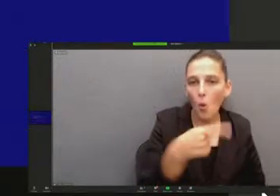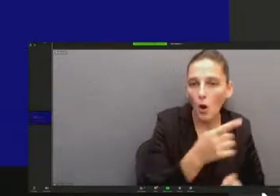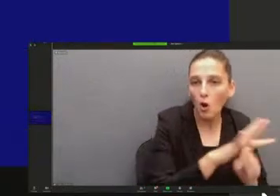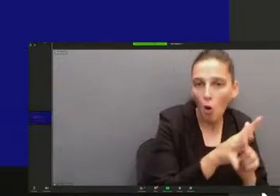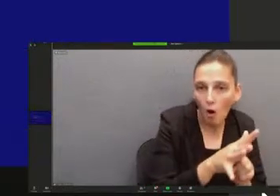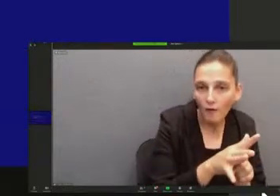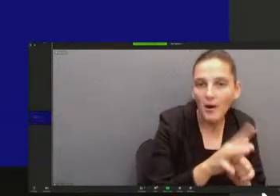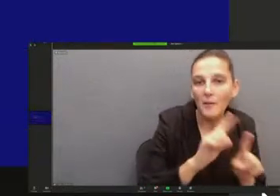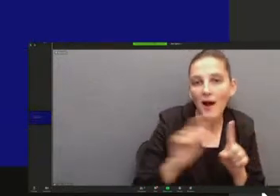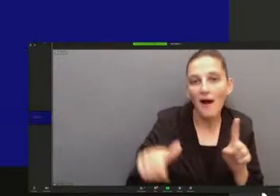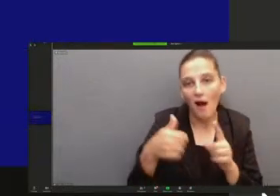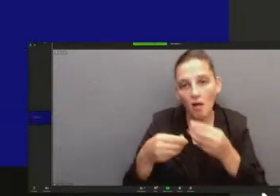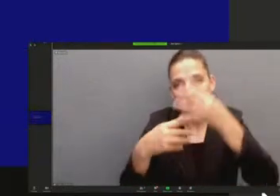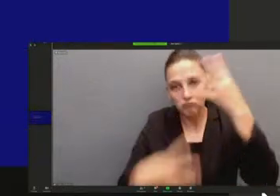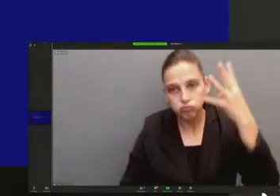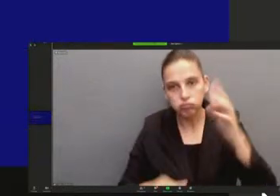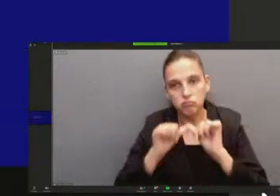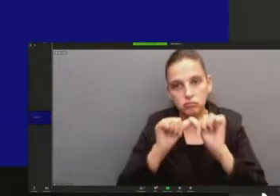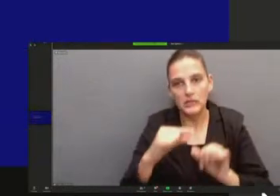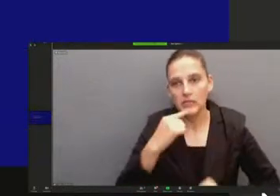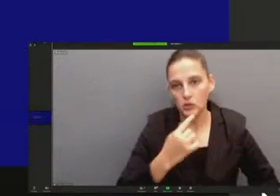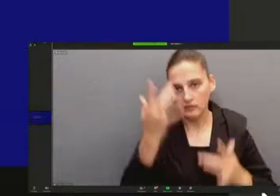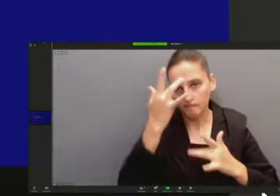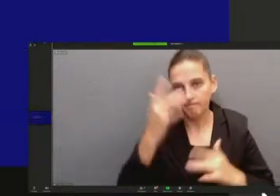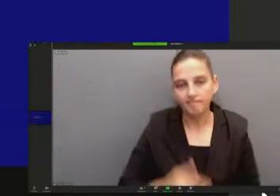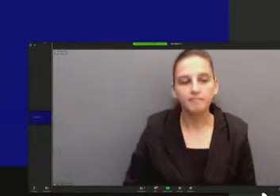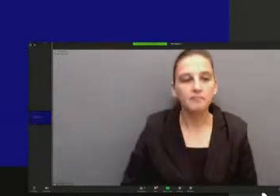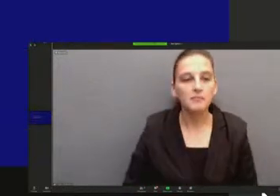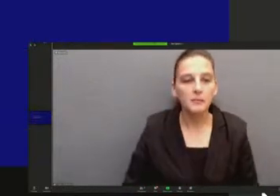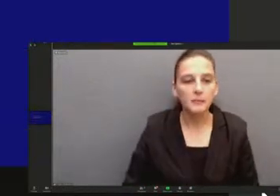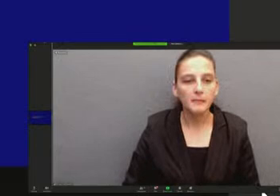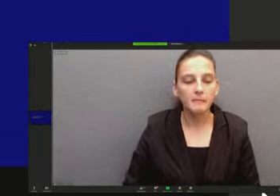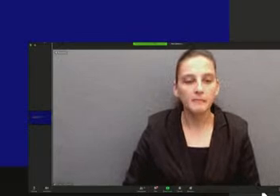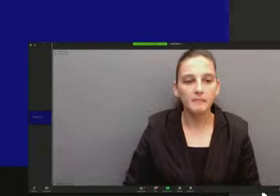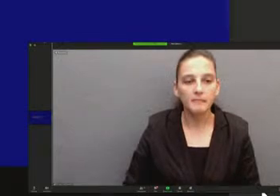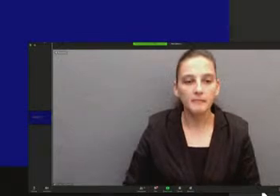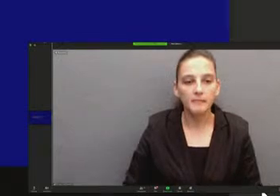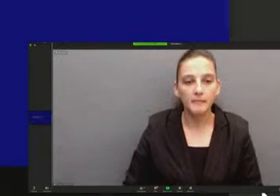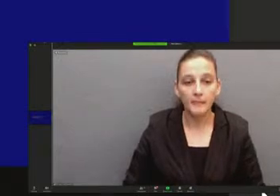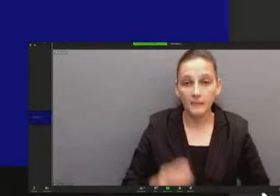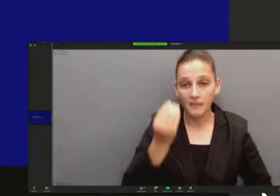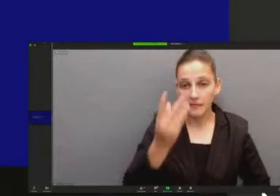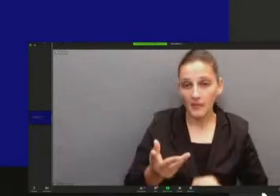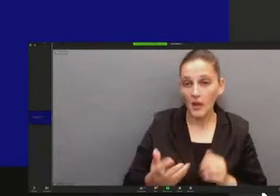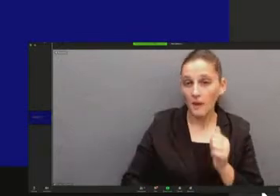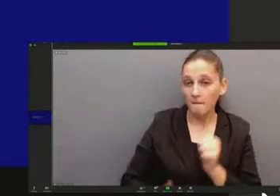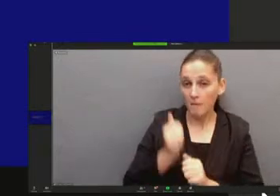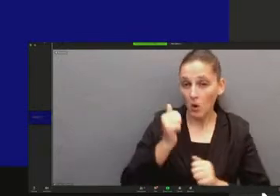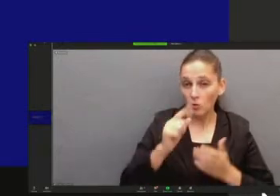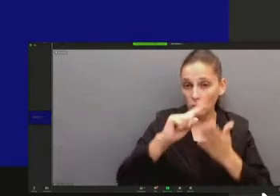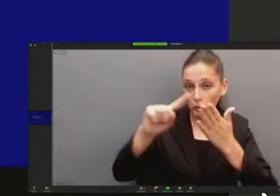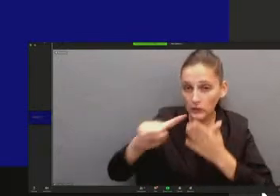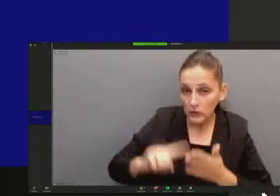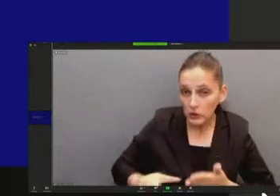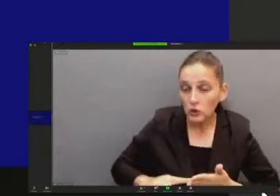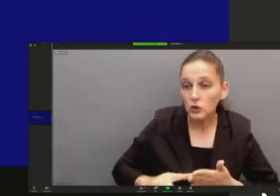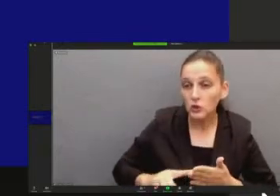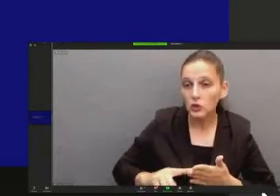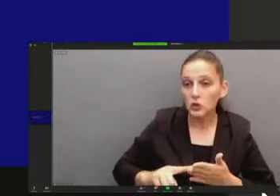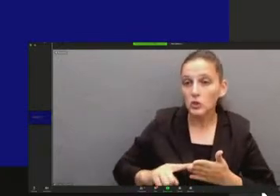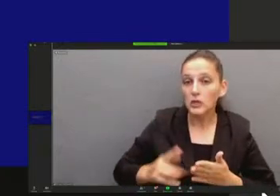chronic conditions in our society. I wanted to touch base on the fact that most of the research on discrimination and health has